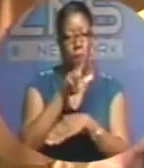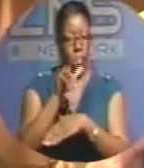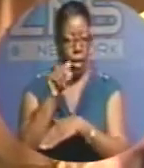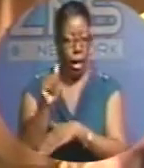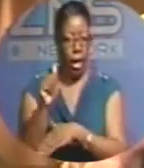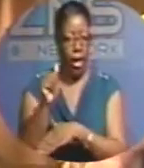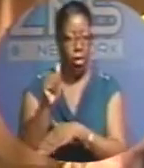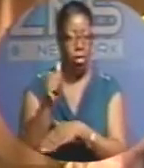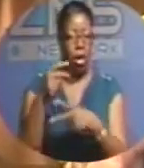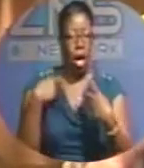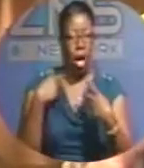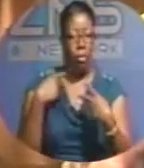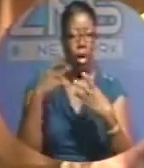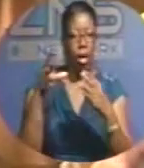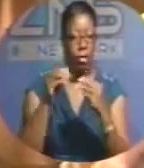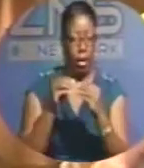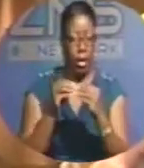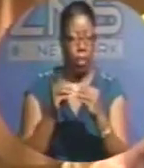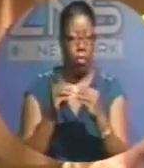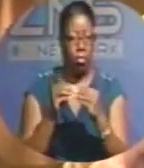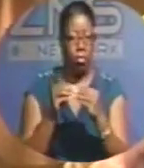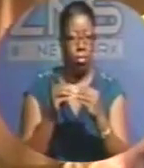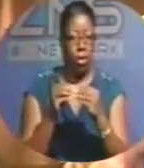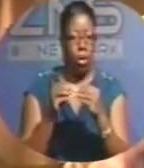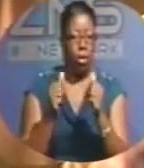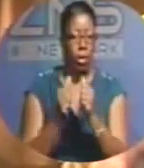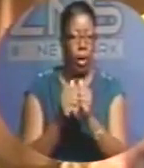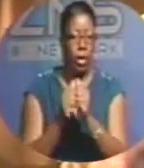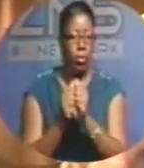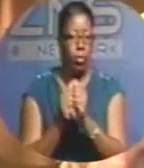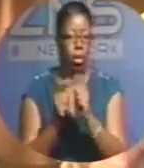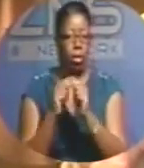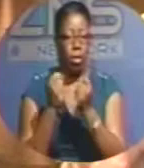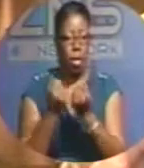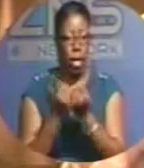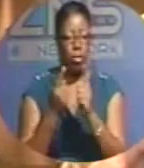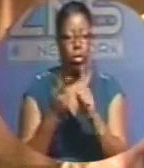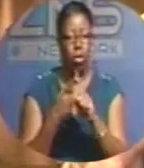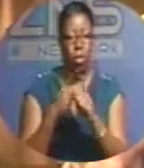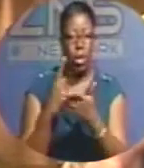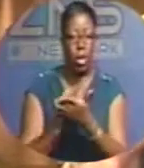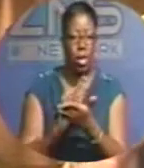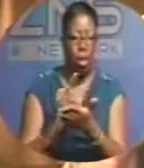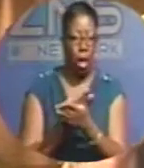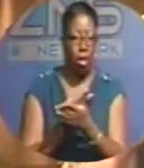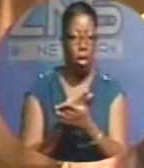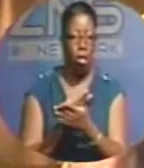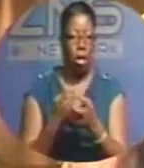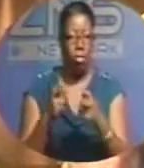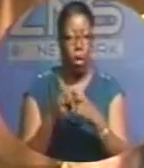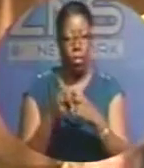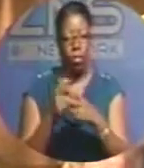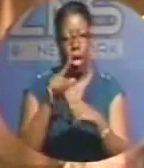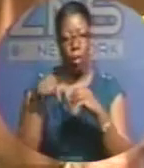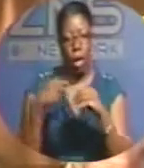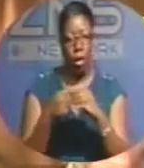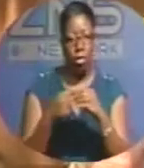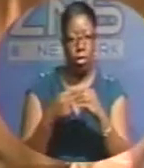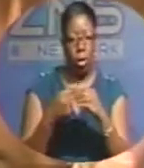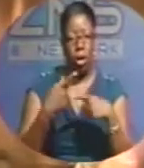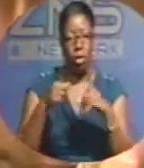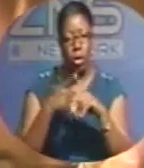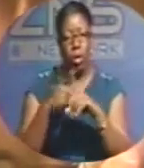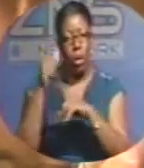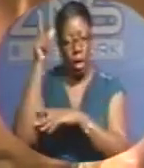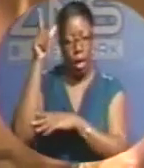an administration meeting with the potential members of the team to discuss some pertinent matters important to London and some